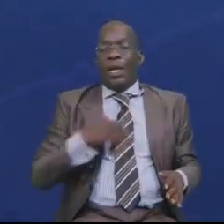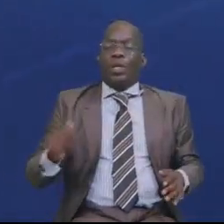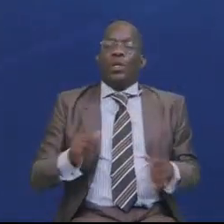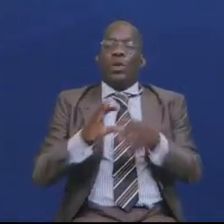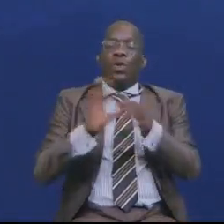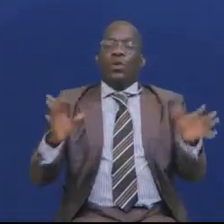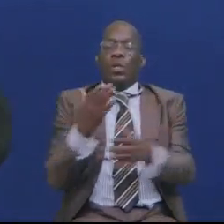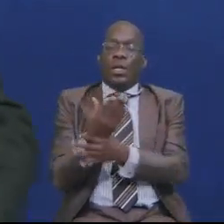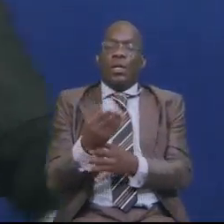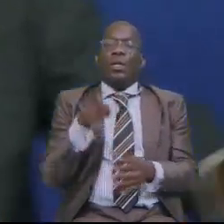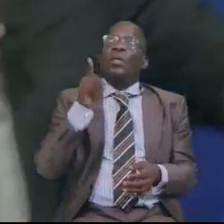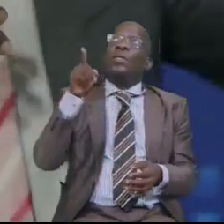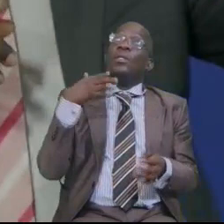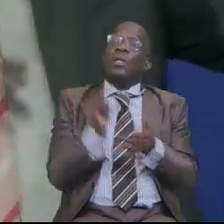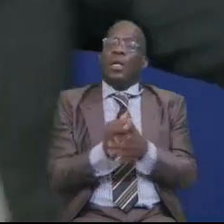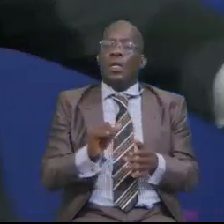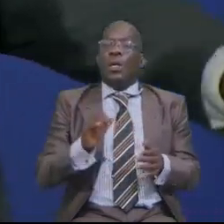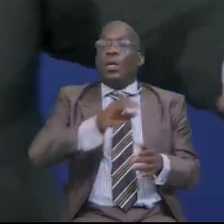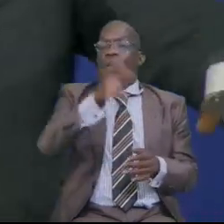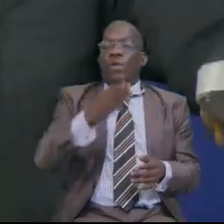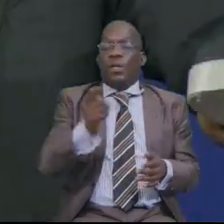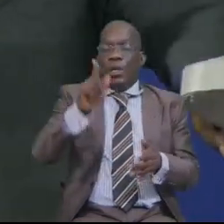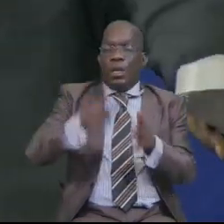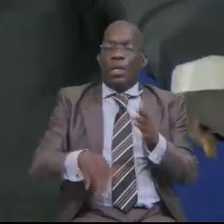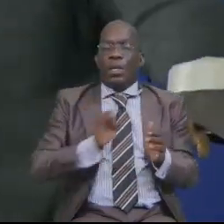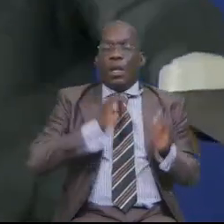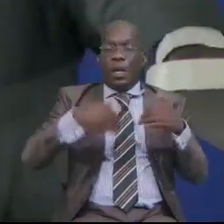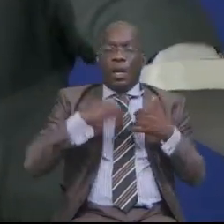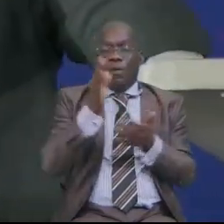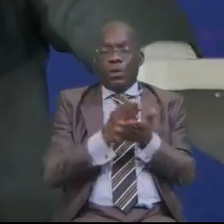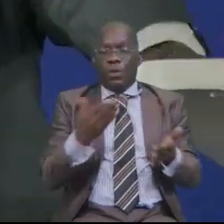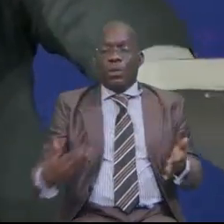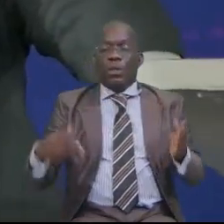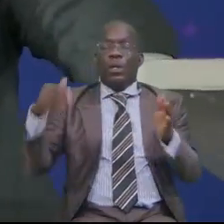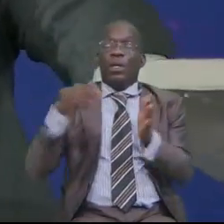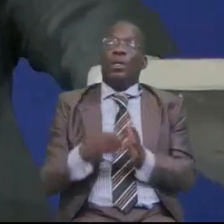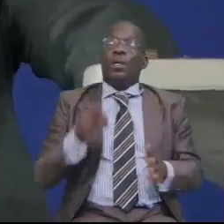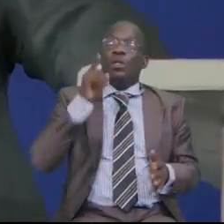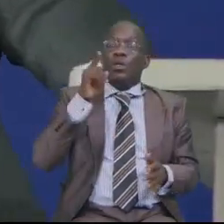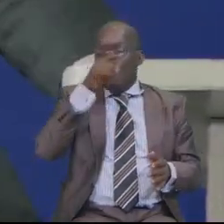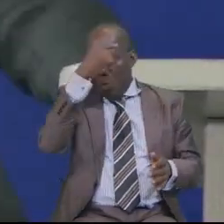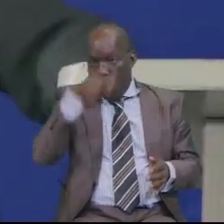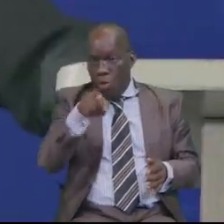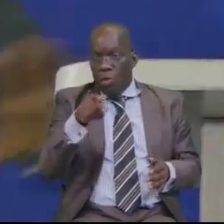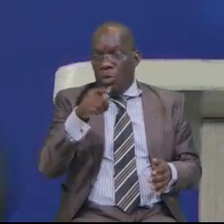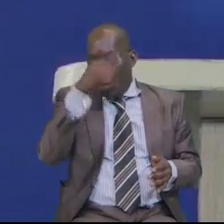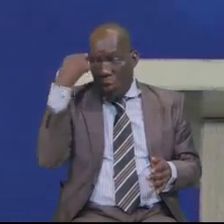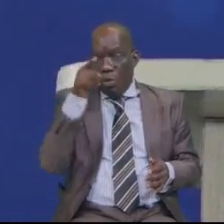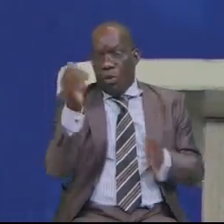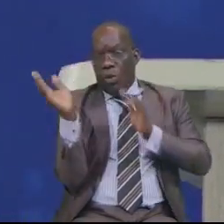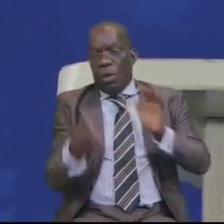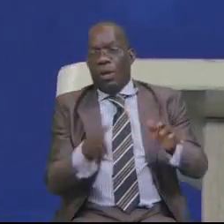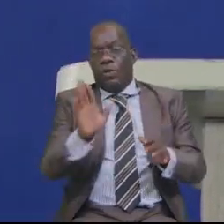have somewhat against thee, because thou hast left thy first love. What do we do now? Look at